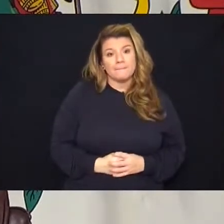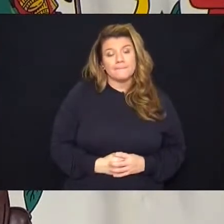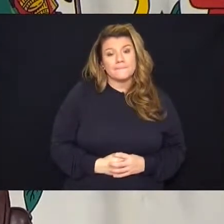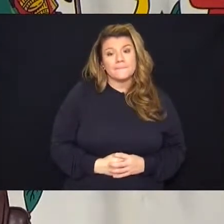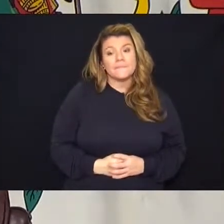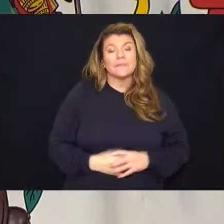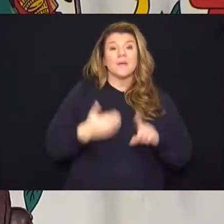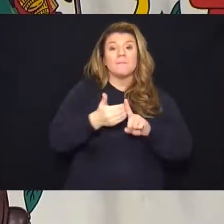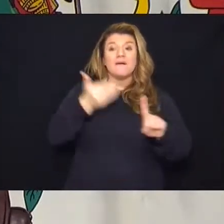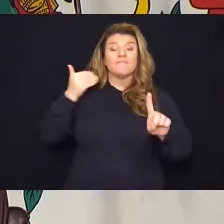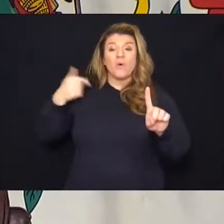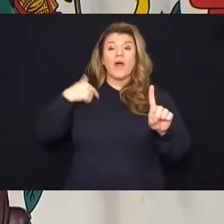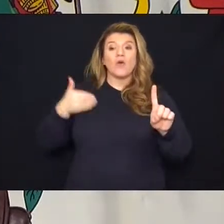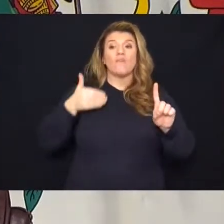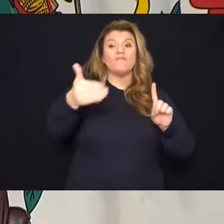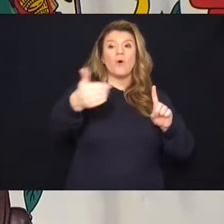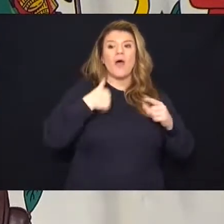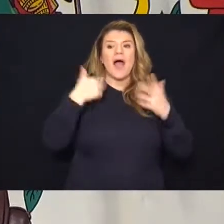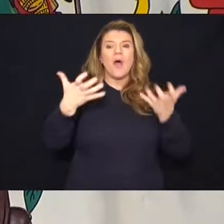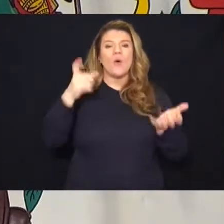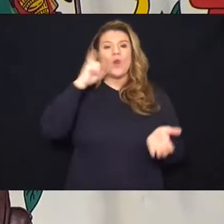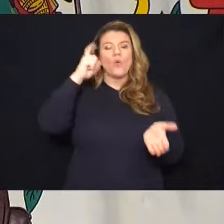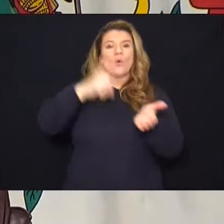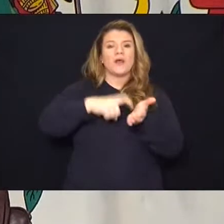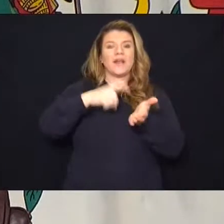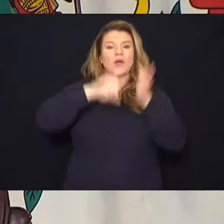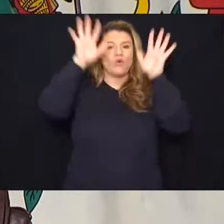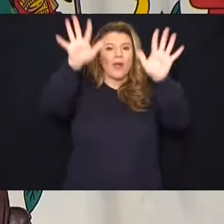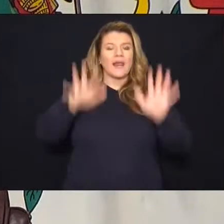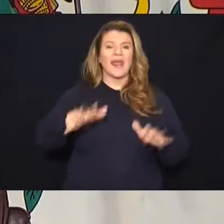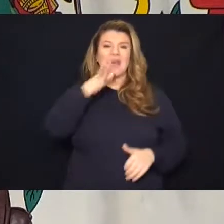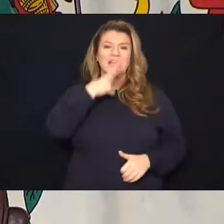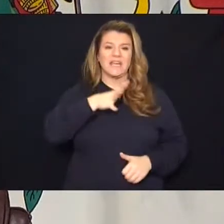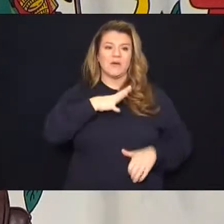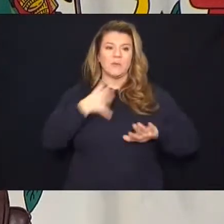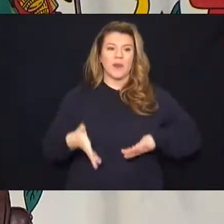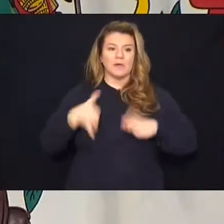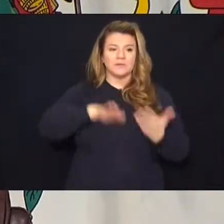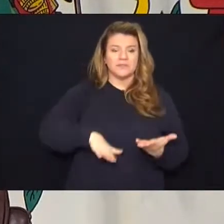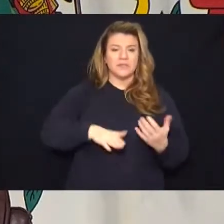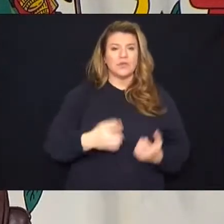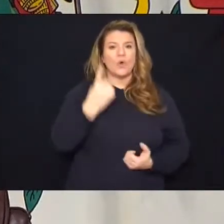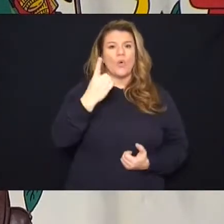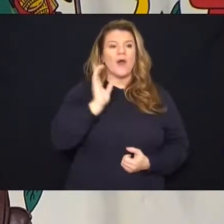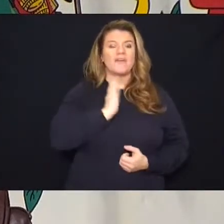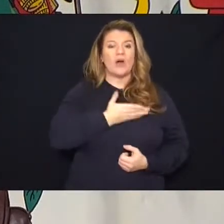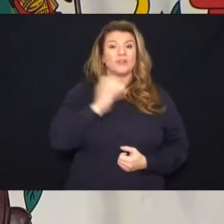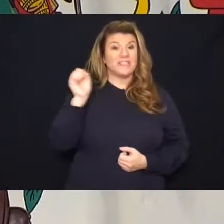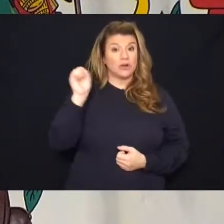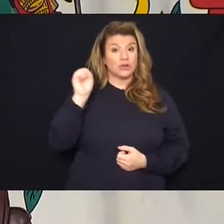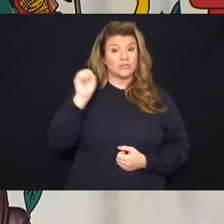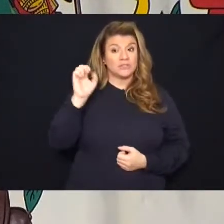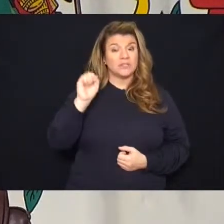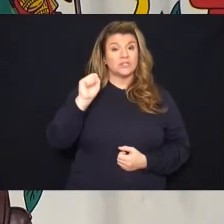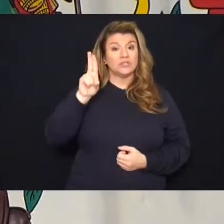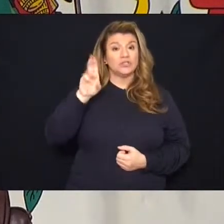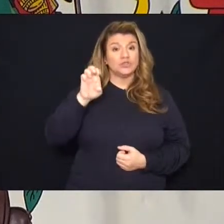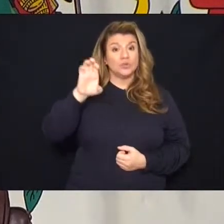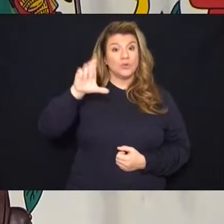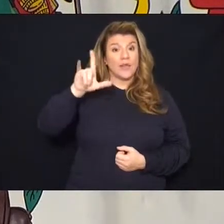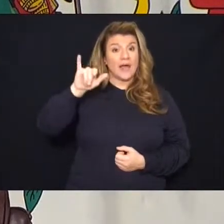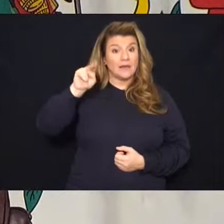Before I go any further, I want to recognize a great lady that we lost, one of our senators, Sue Klein.